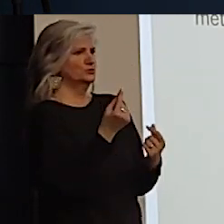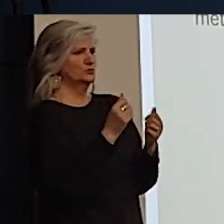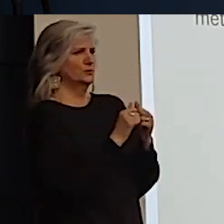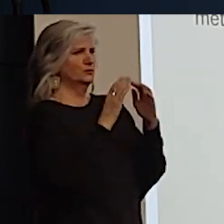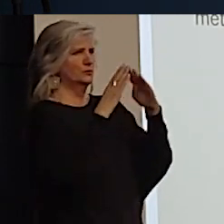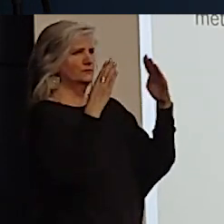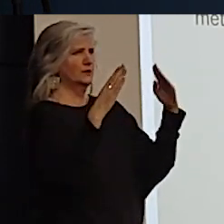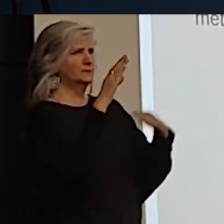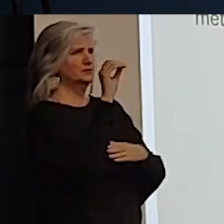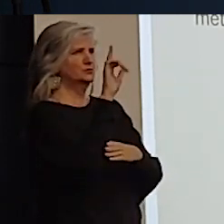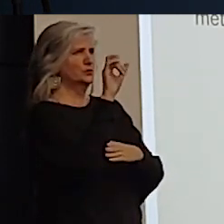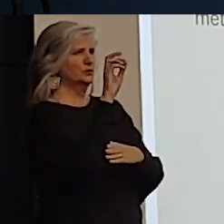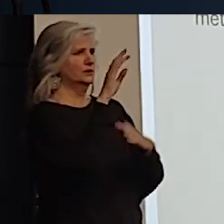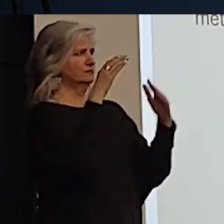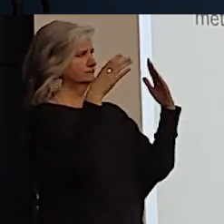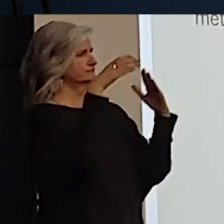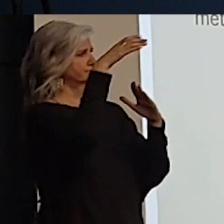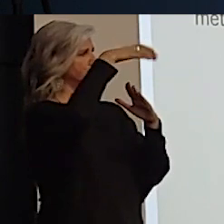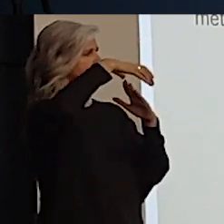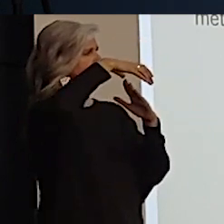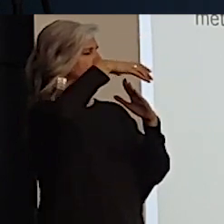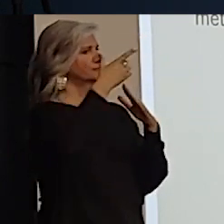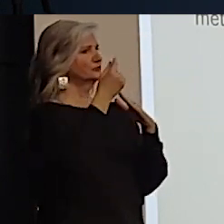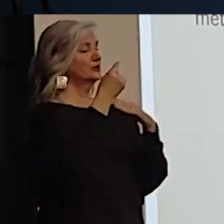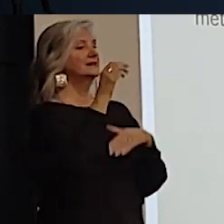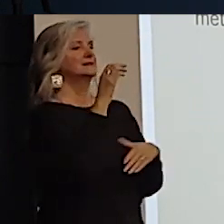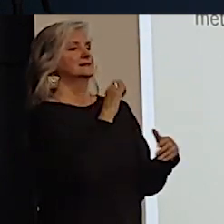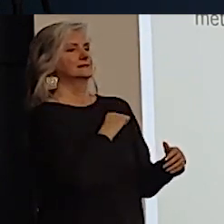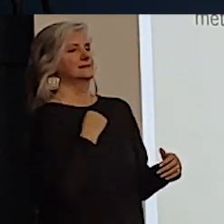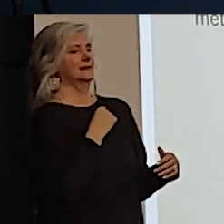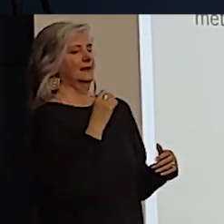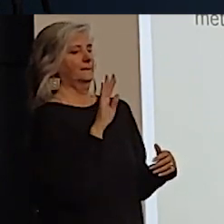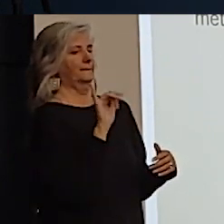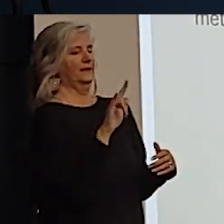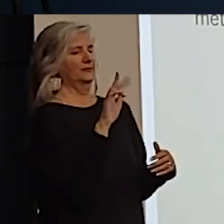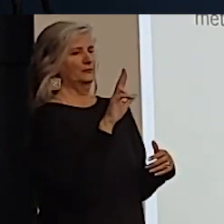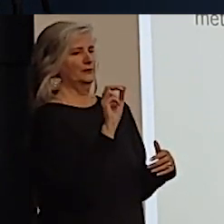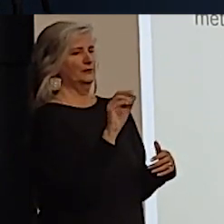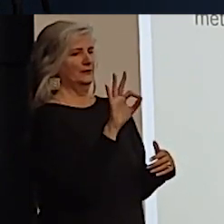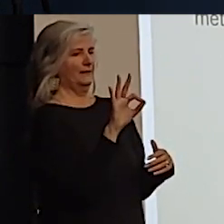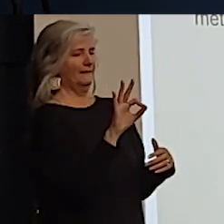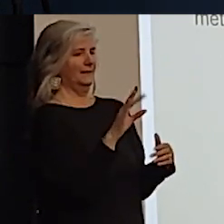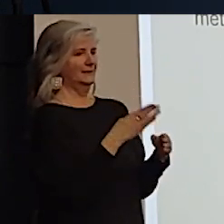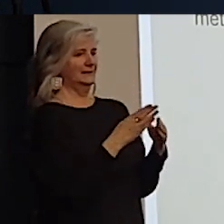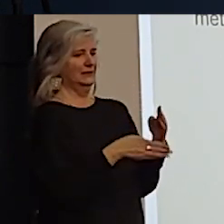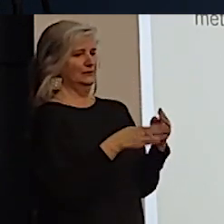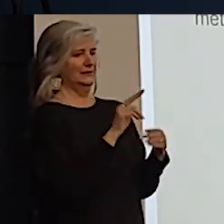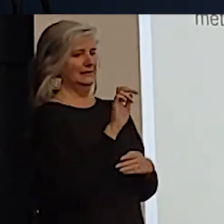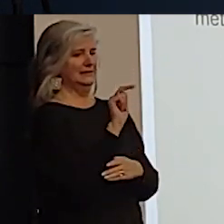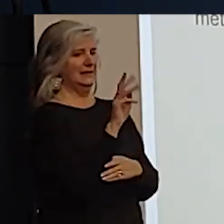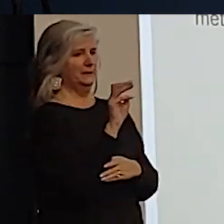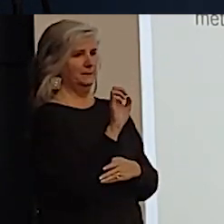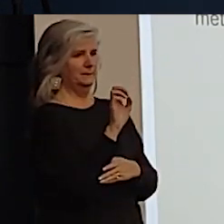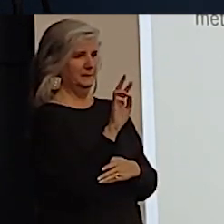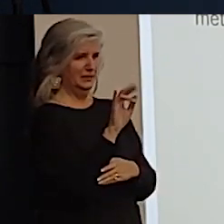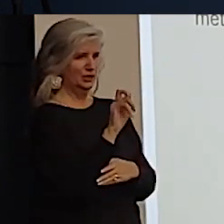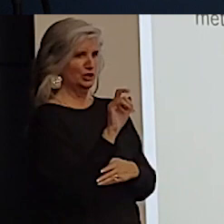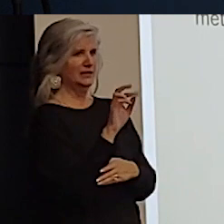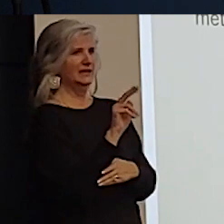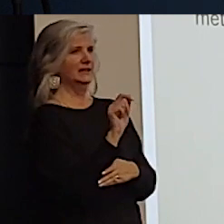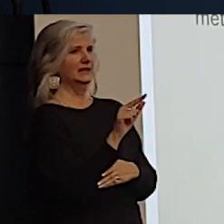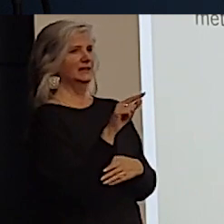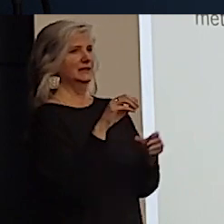stuff? We all know about Senate Bill 309 and the ending of net metering in Indiana and the killing of net metering in